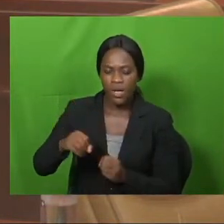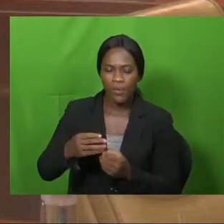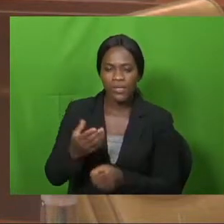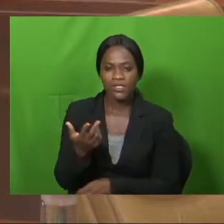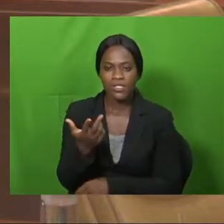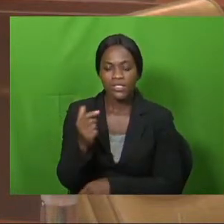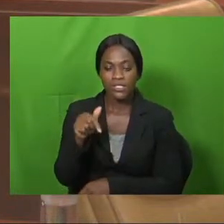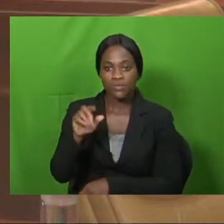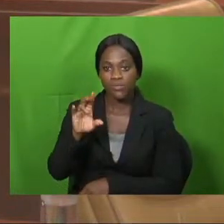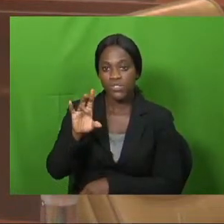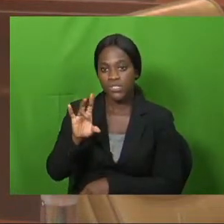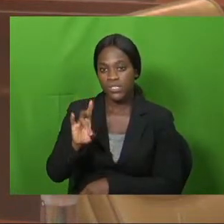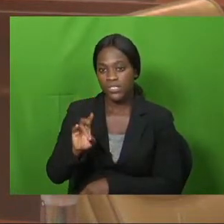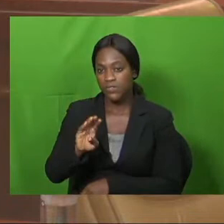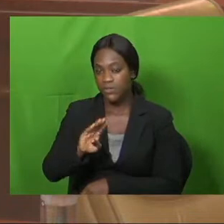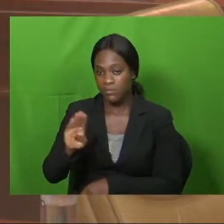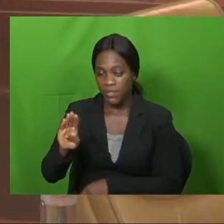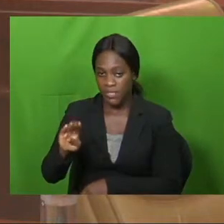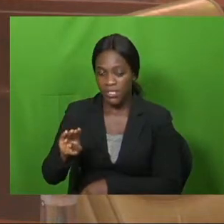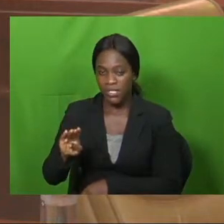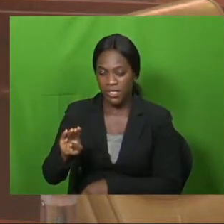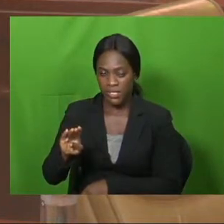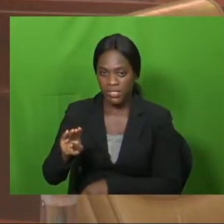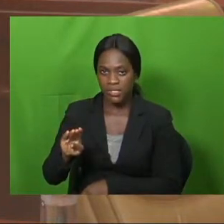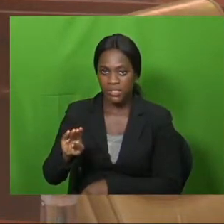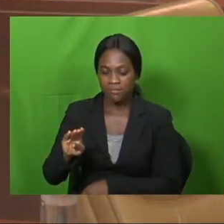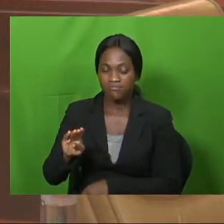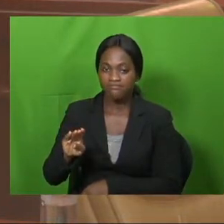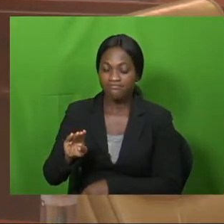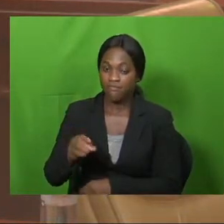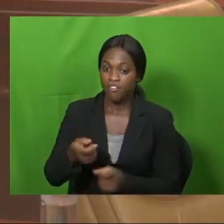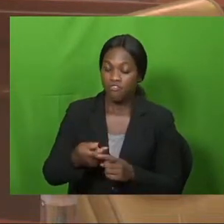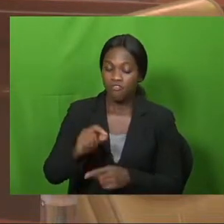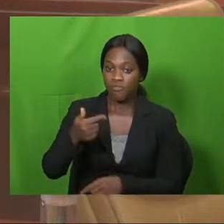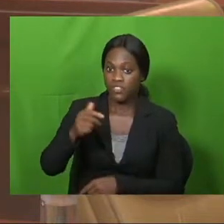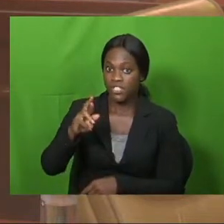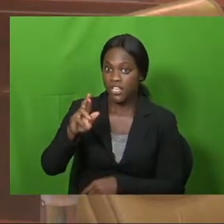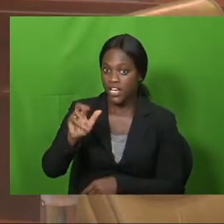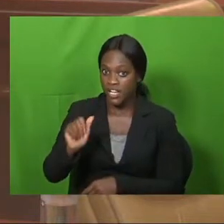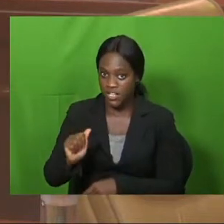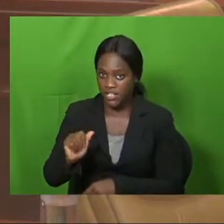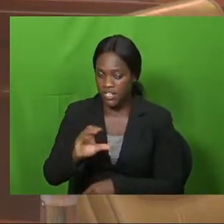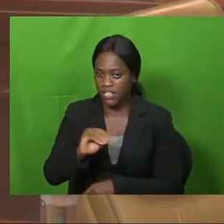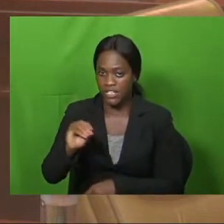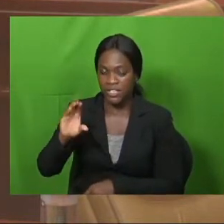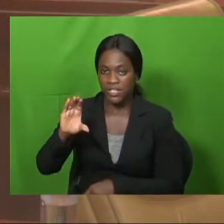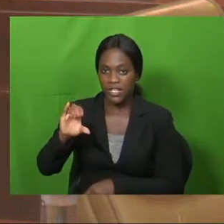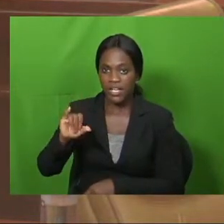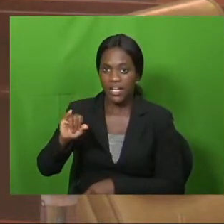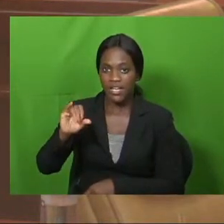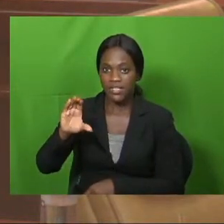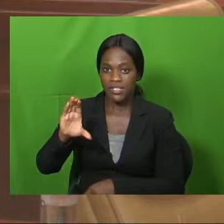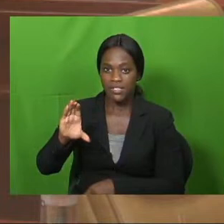13.7 billion, according to GRA and